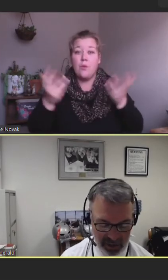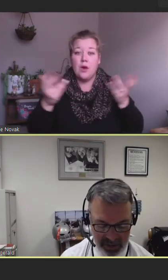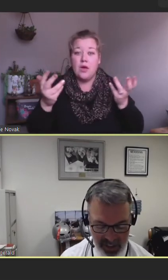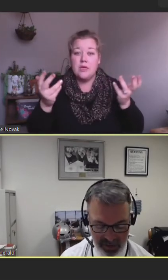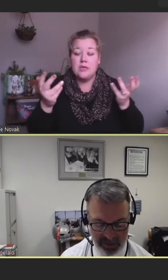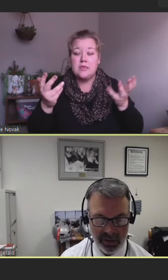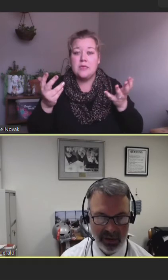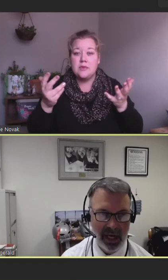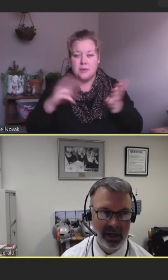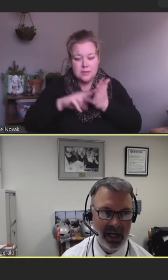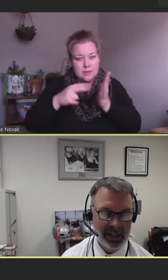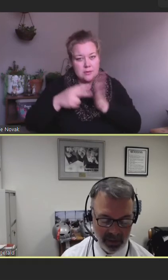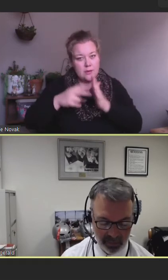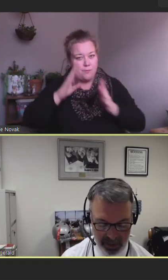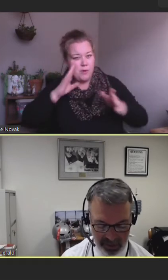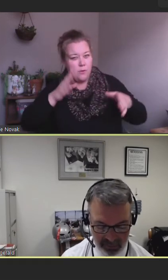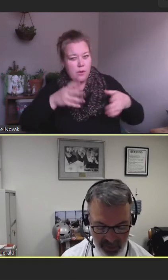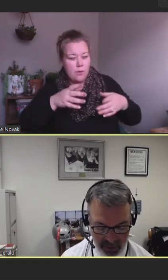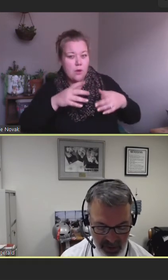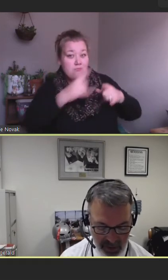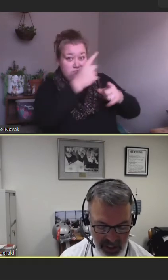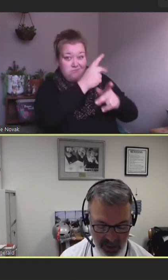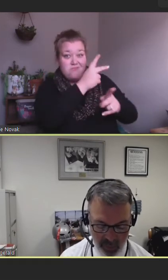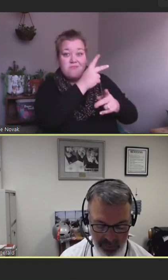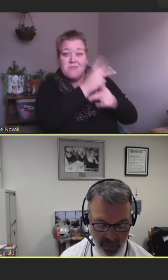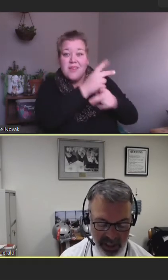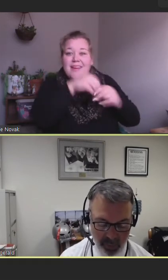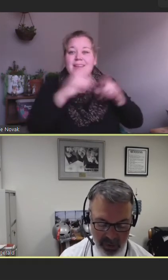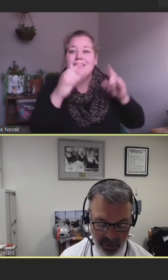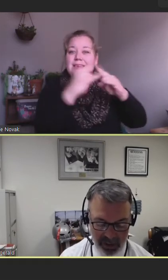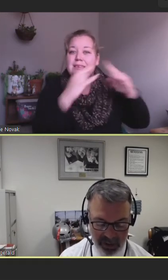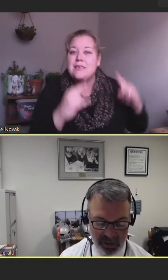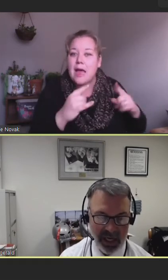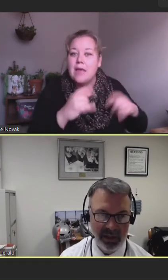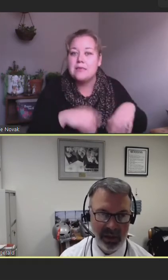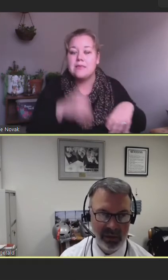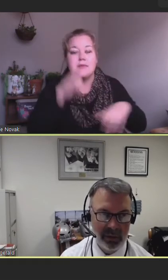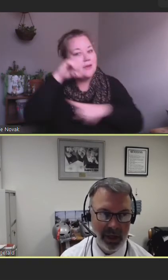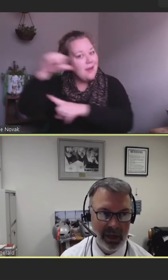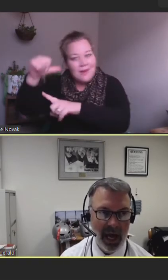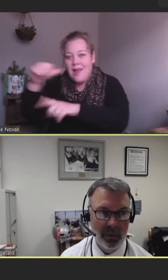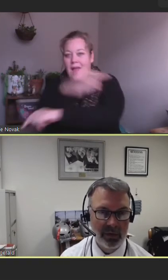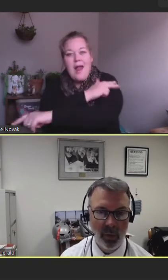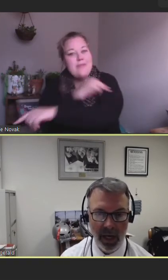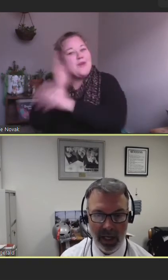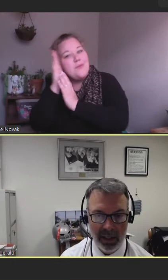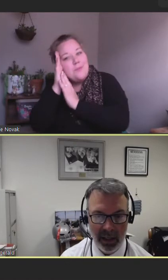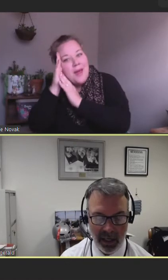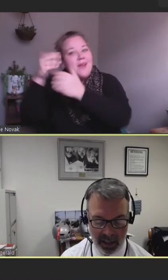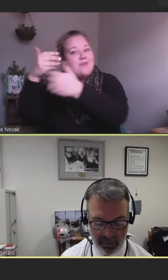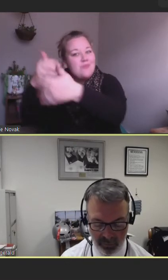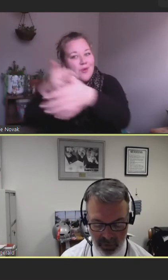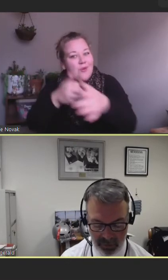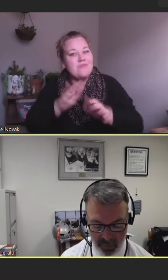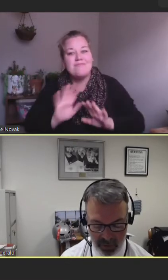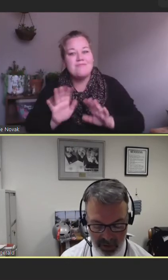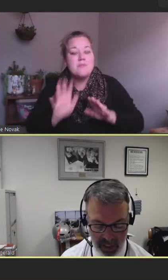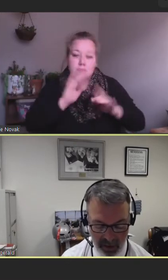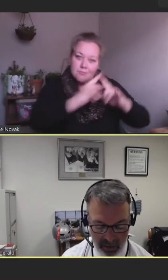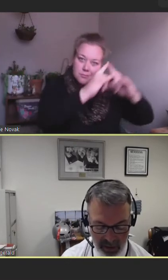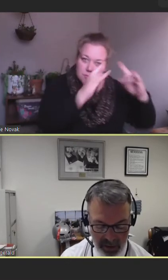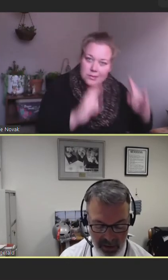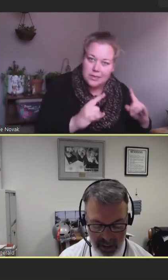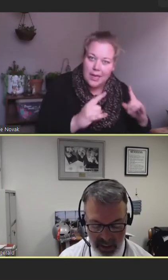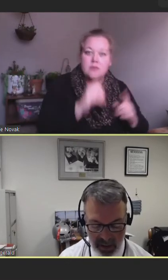patients in tents, not in hospital beds. We'll be transporting patients to ICUs that may be hours away for their